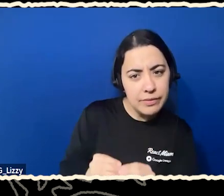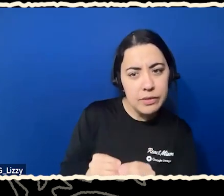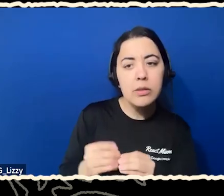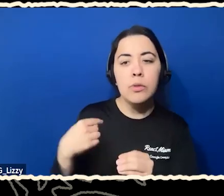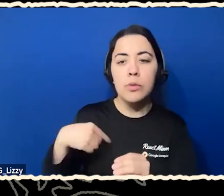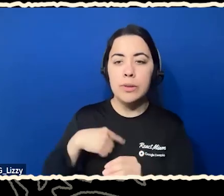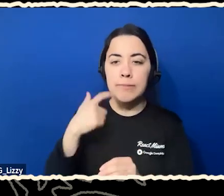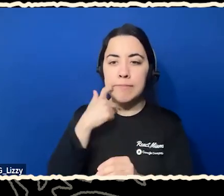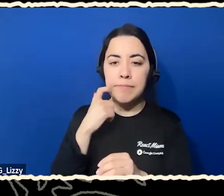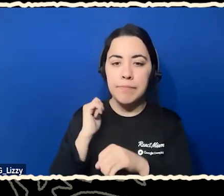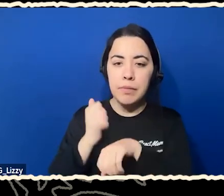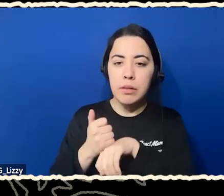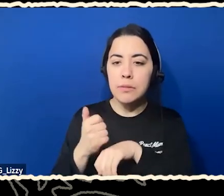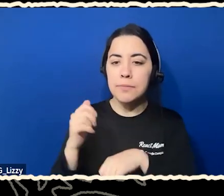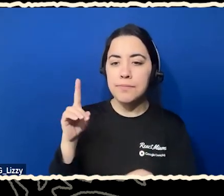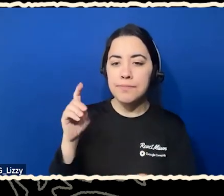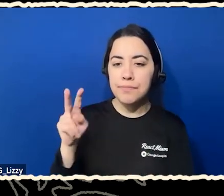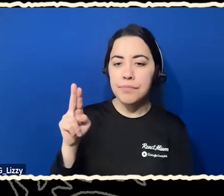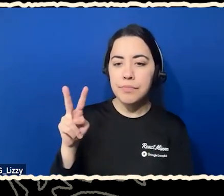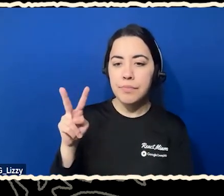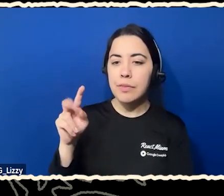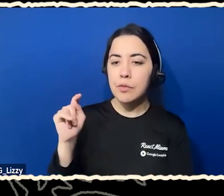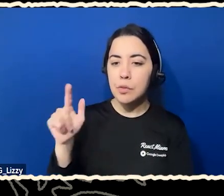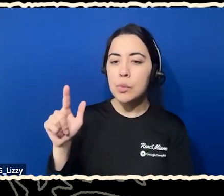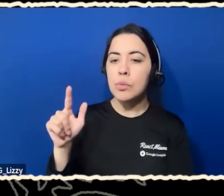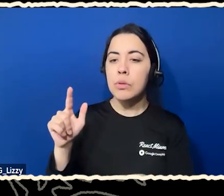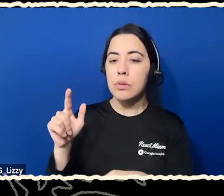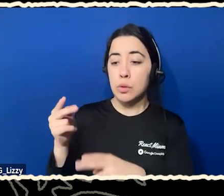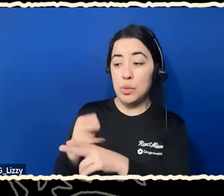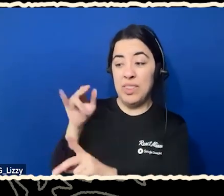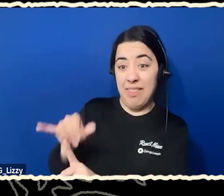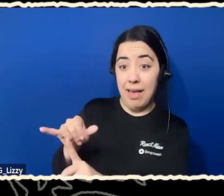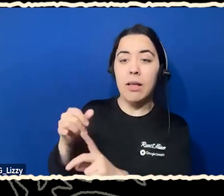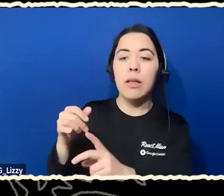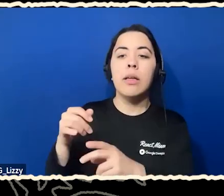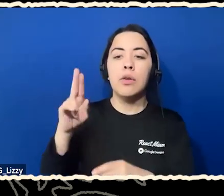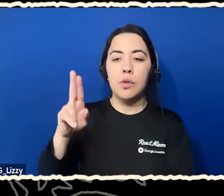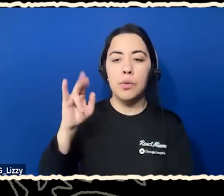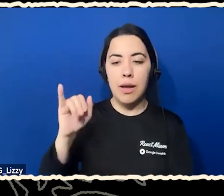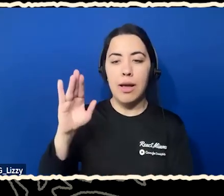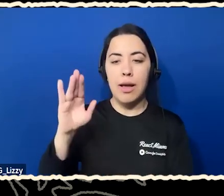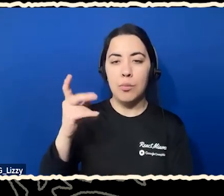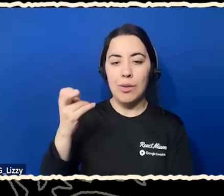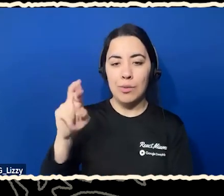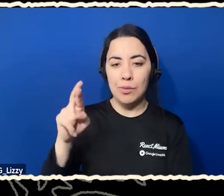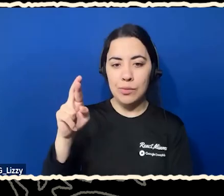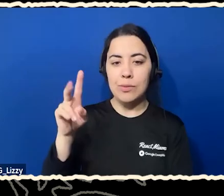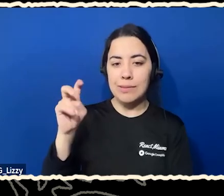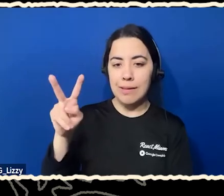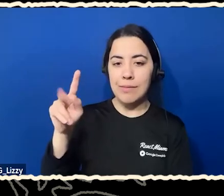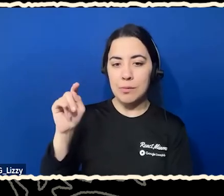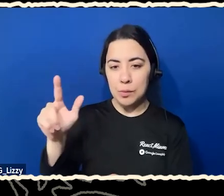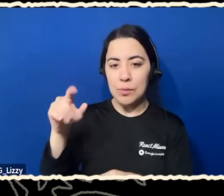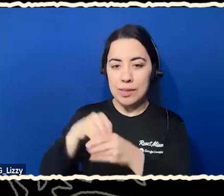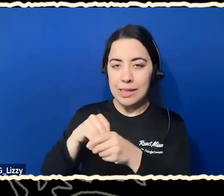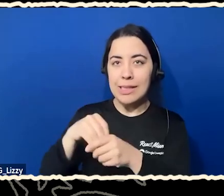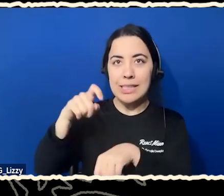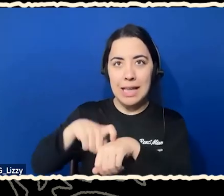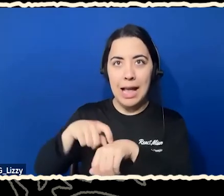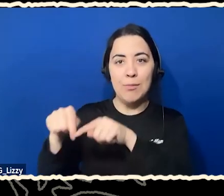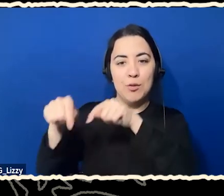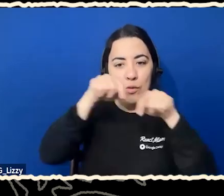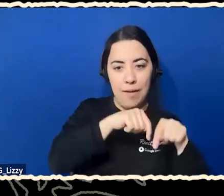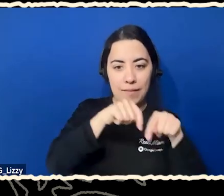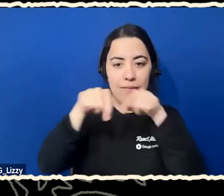browser DevTools with time travel enabled so that you as a person can go understand really hard bugs and what's going on in your application.